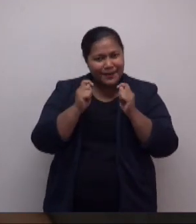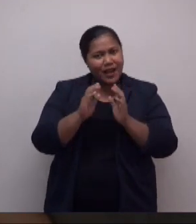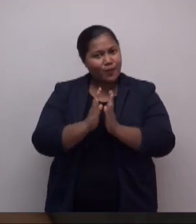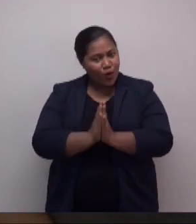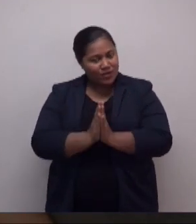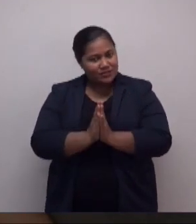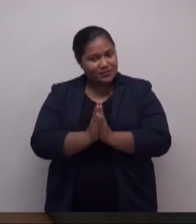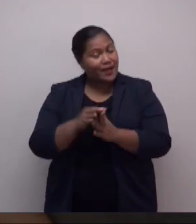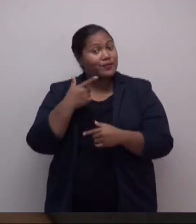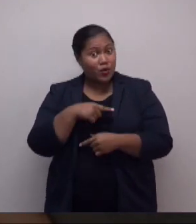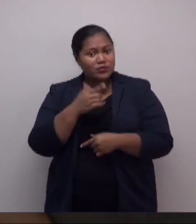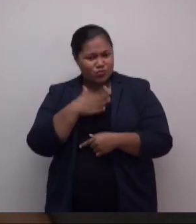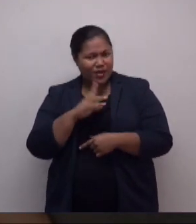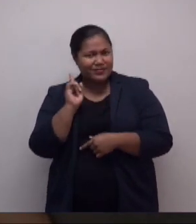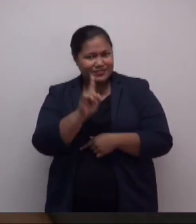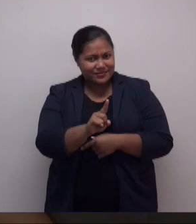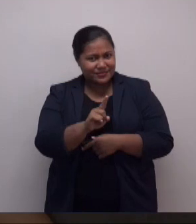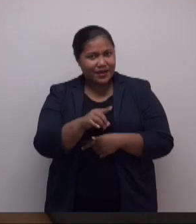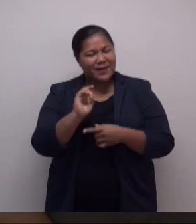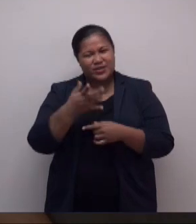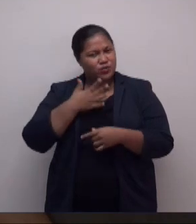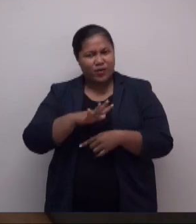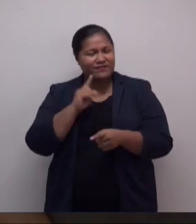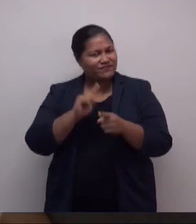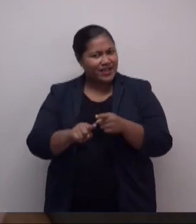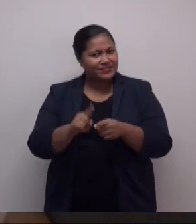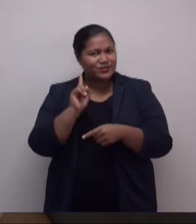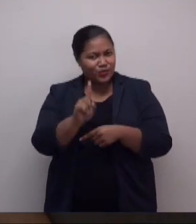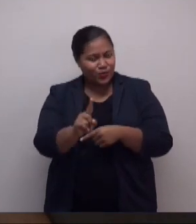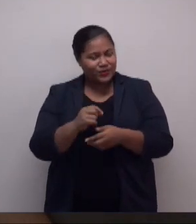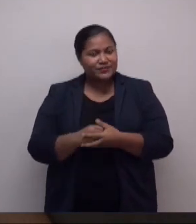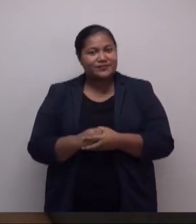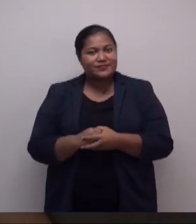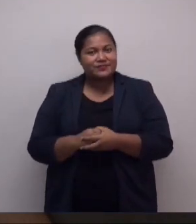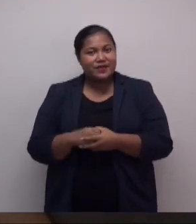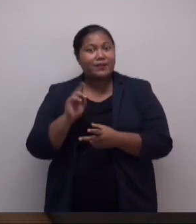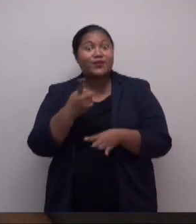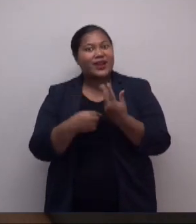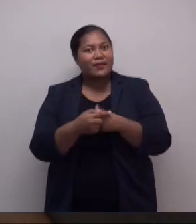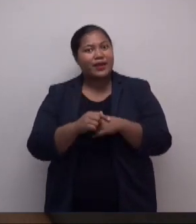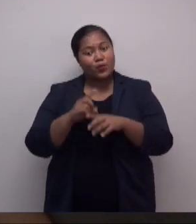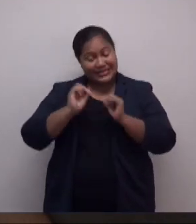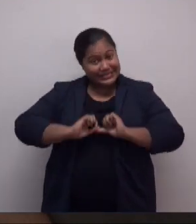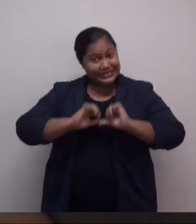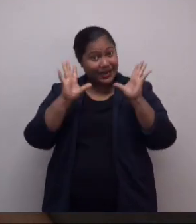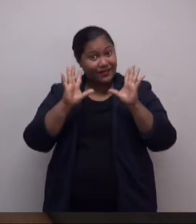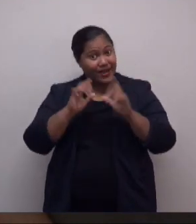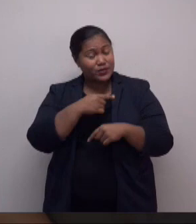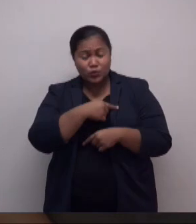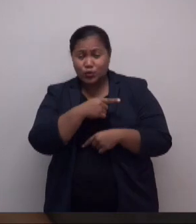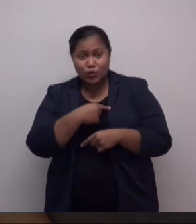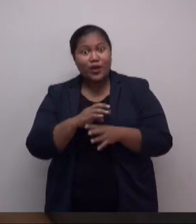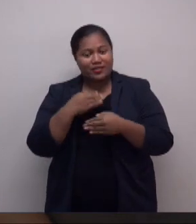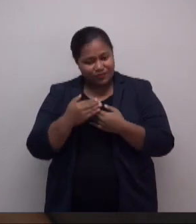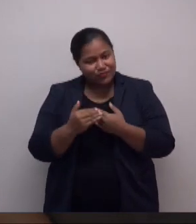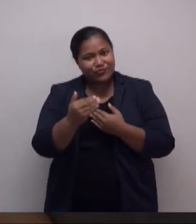because we wanted it or even demanded it. We earned it through sacrifice. Fiji's streets